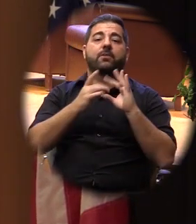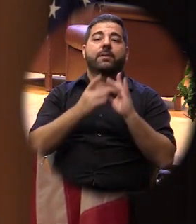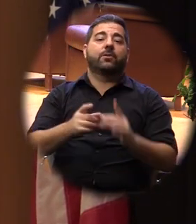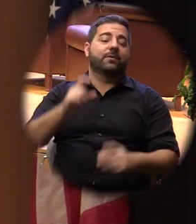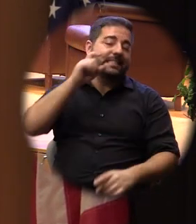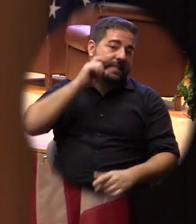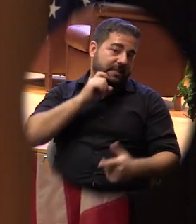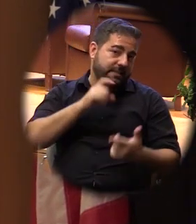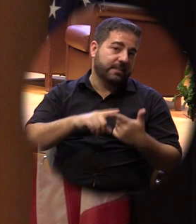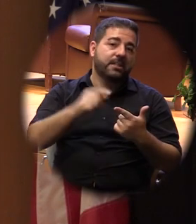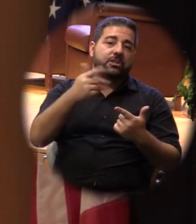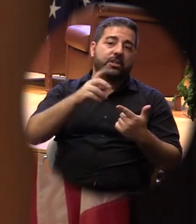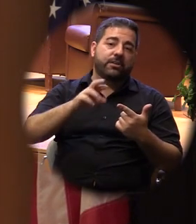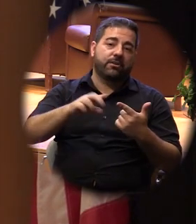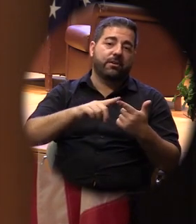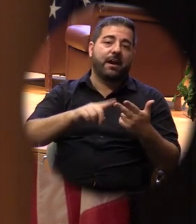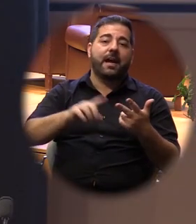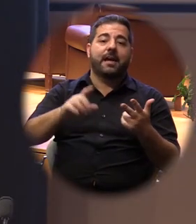sex, gender, and identity.